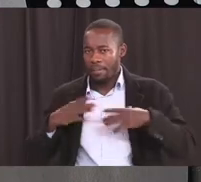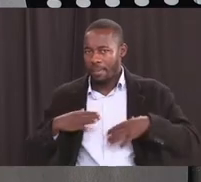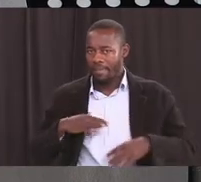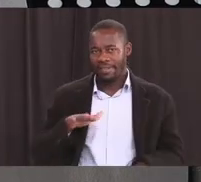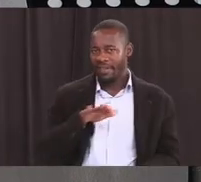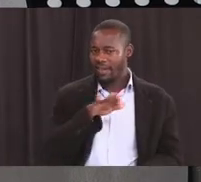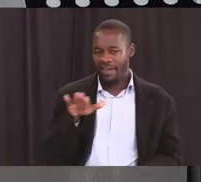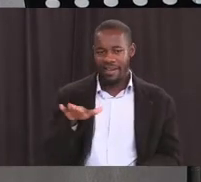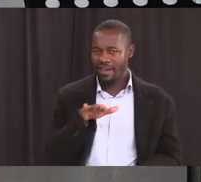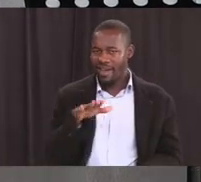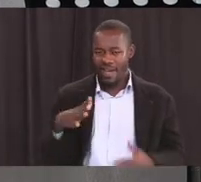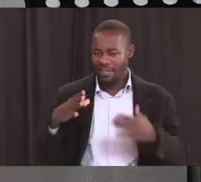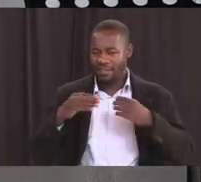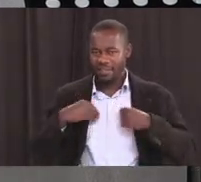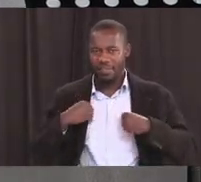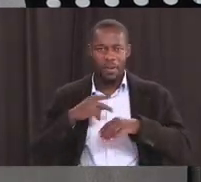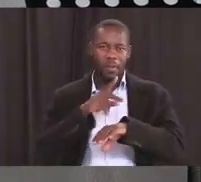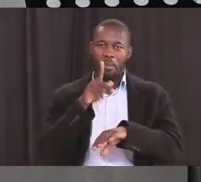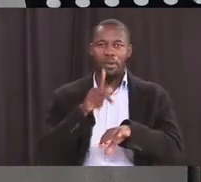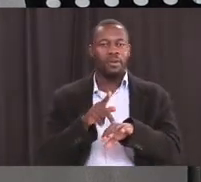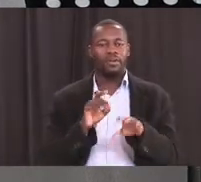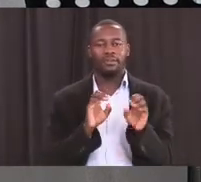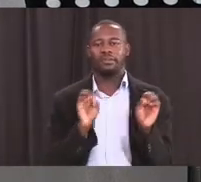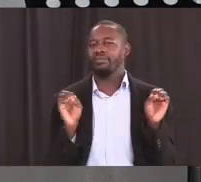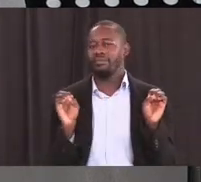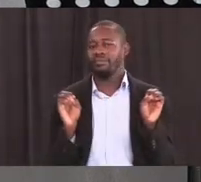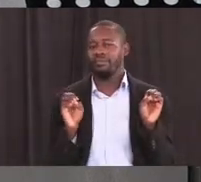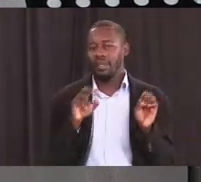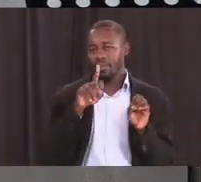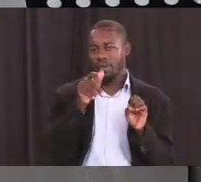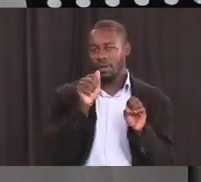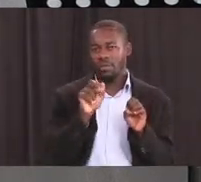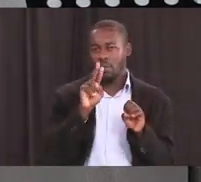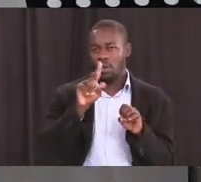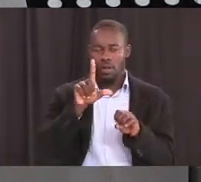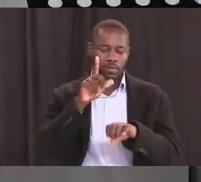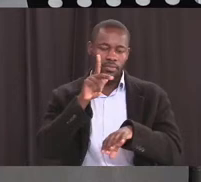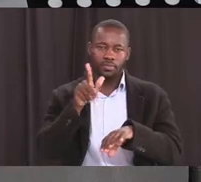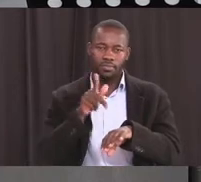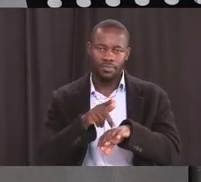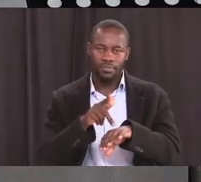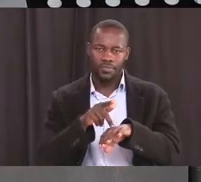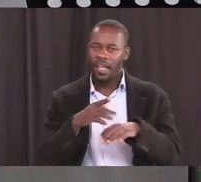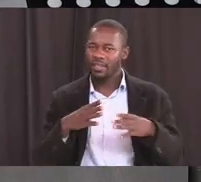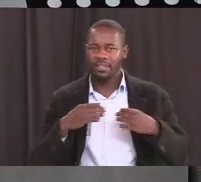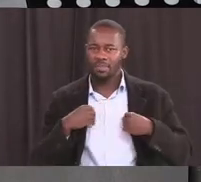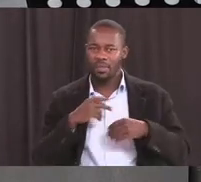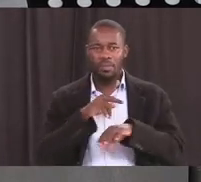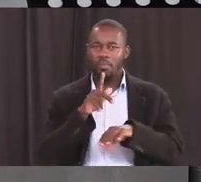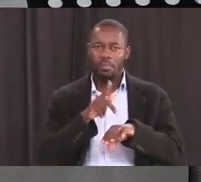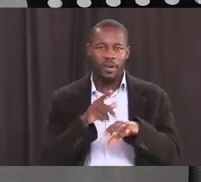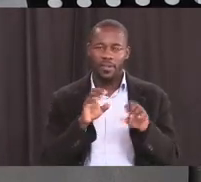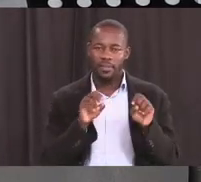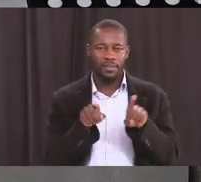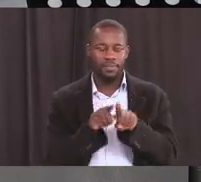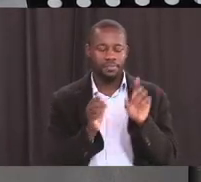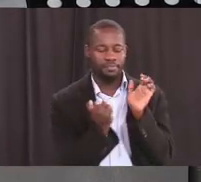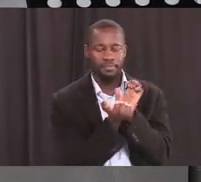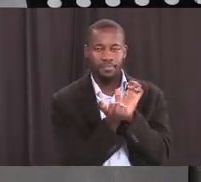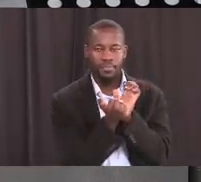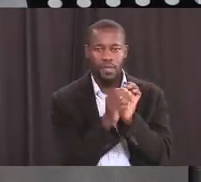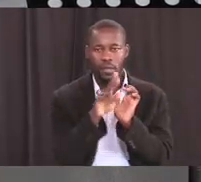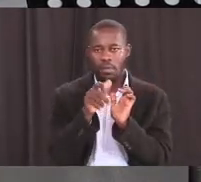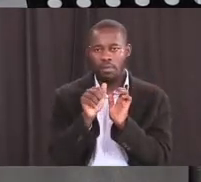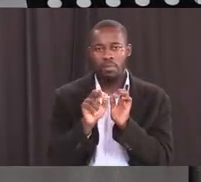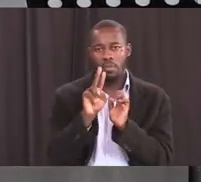And not knowing where to go or what to do, they kept moving forward. And